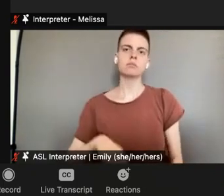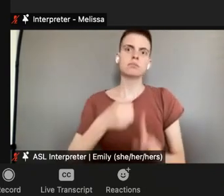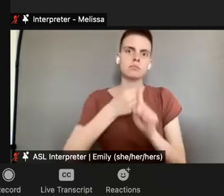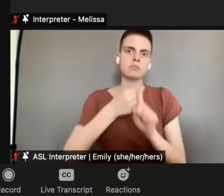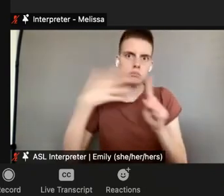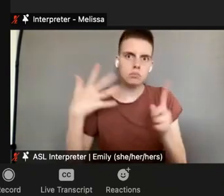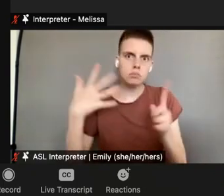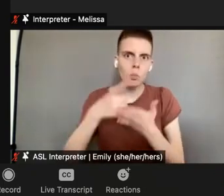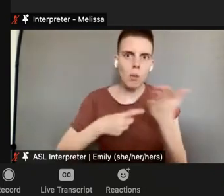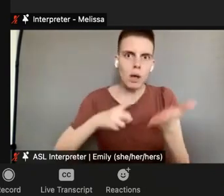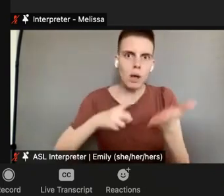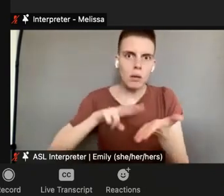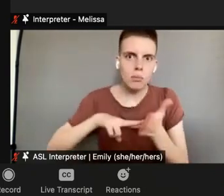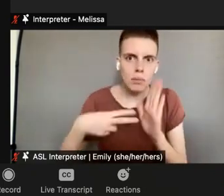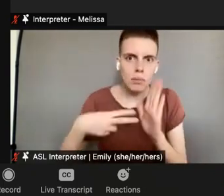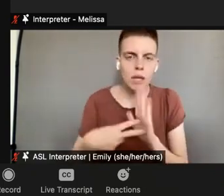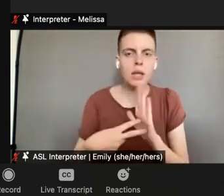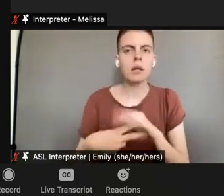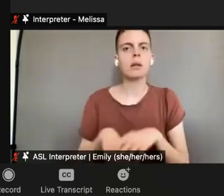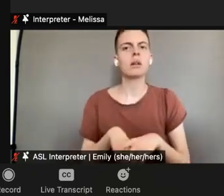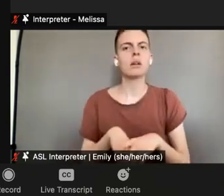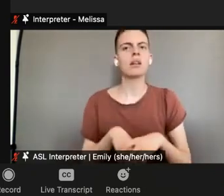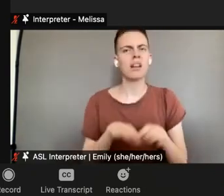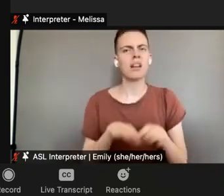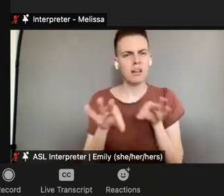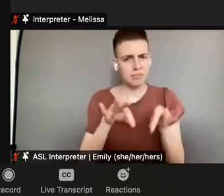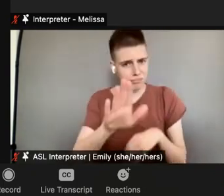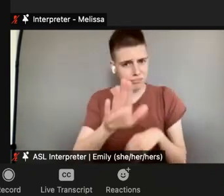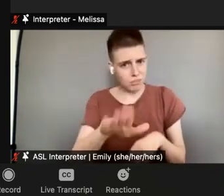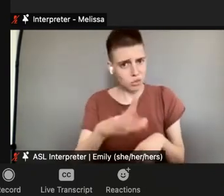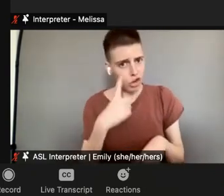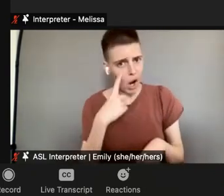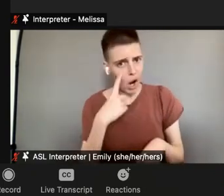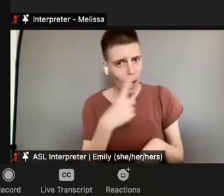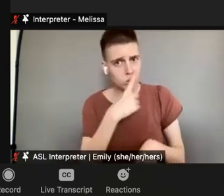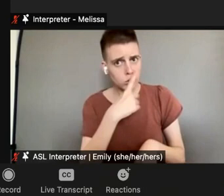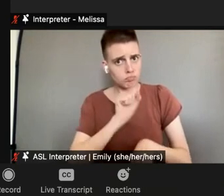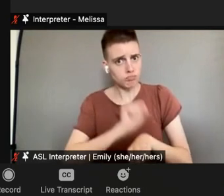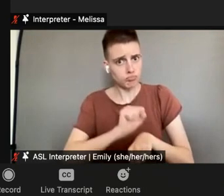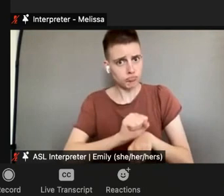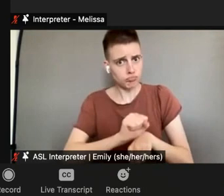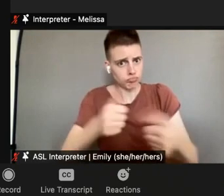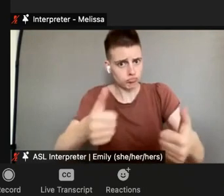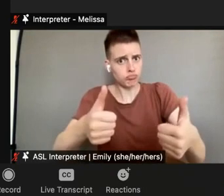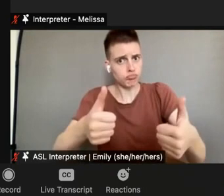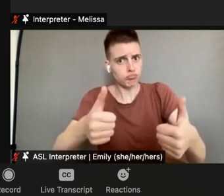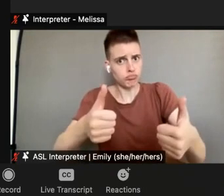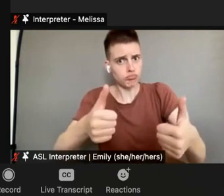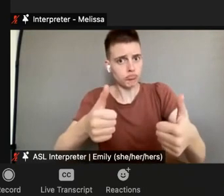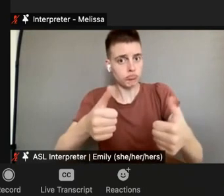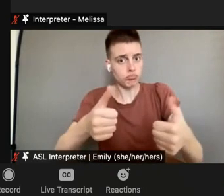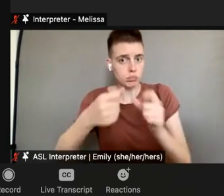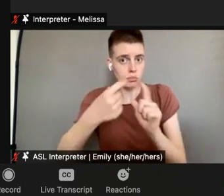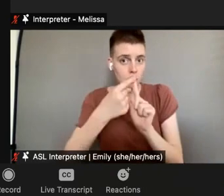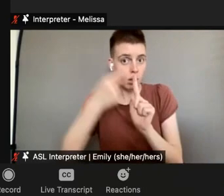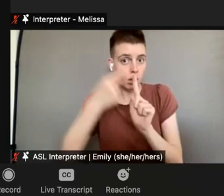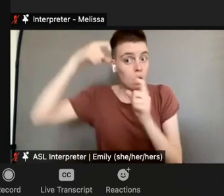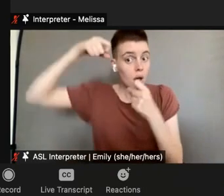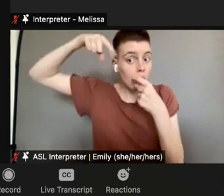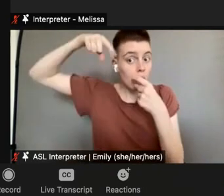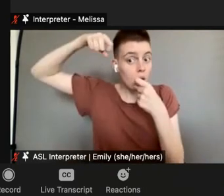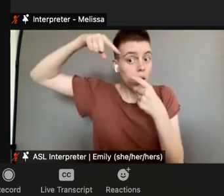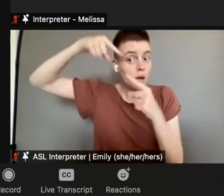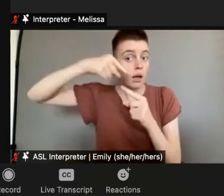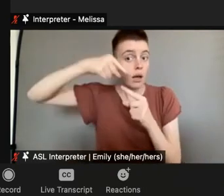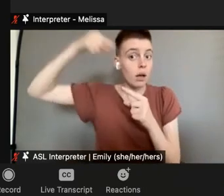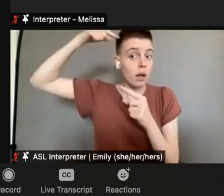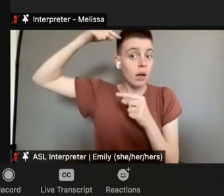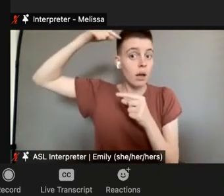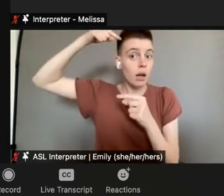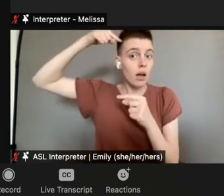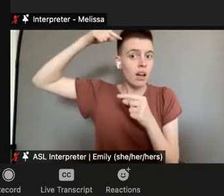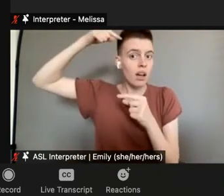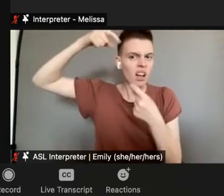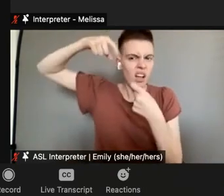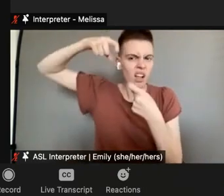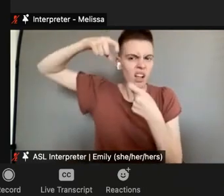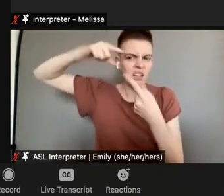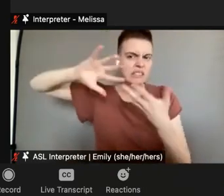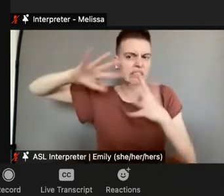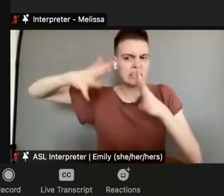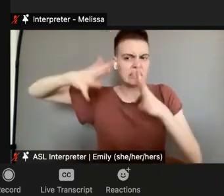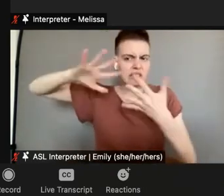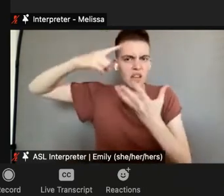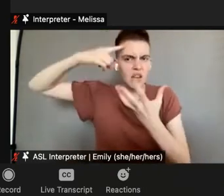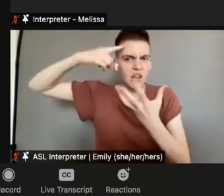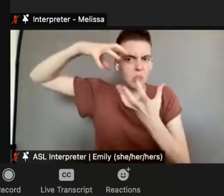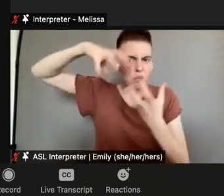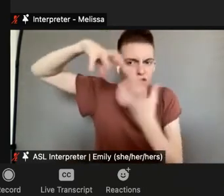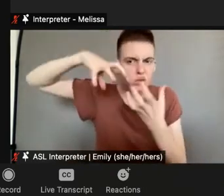And it means that your eyes are working pretty well, but the information, once it goes from your eyes into your brain, gets a little bit